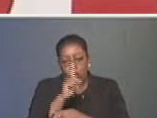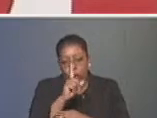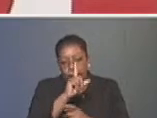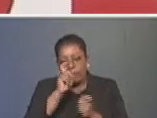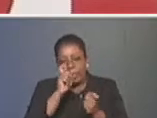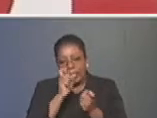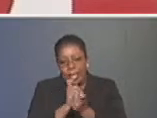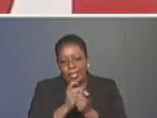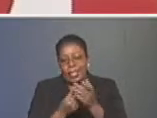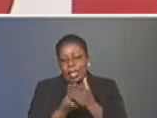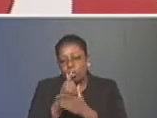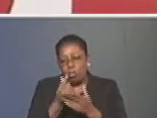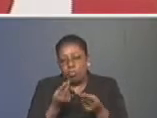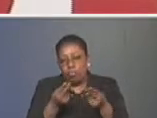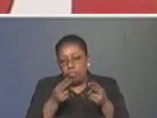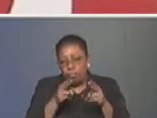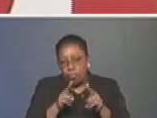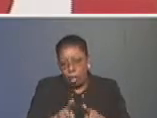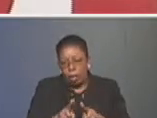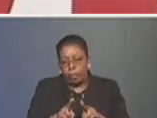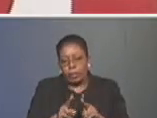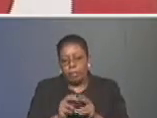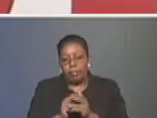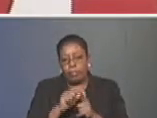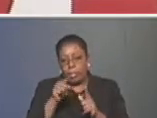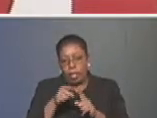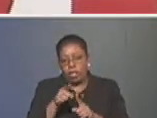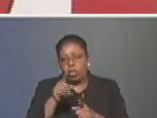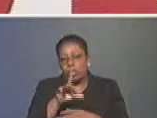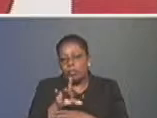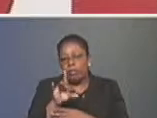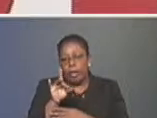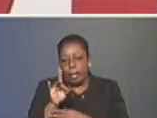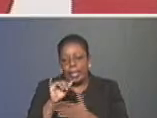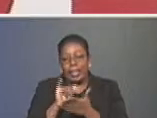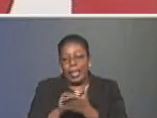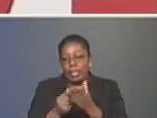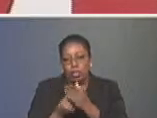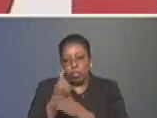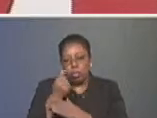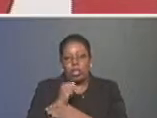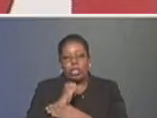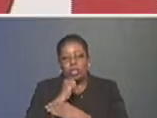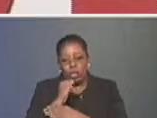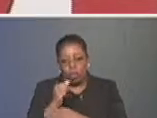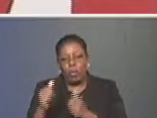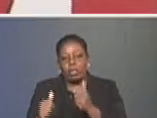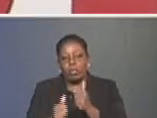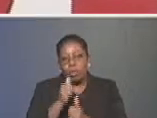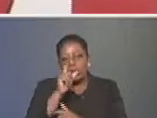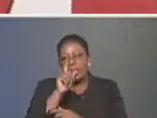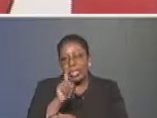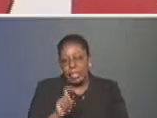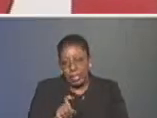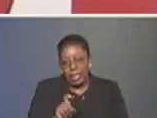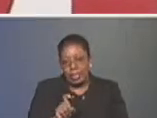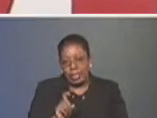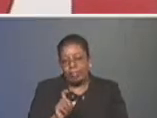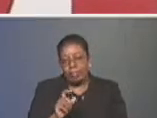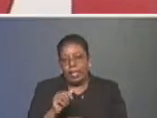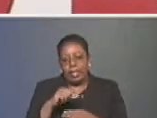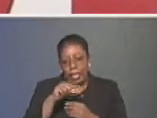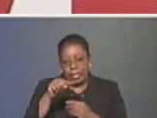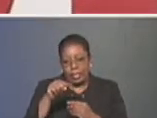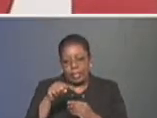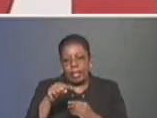was, you would quite often find that the growth was not where it was most needed, and that is